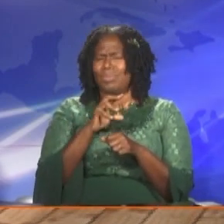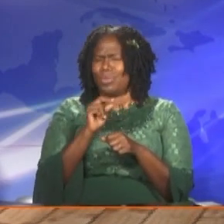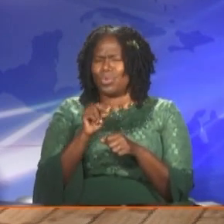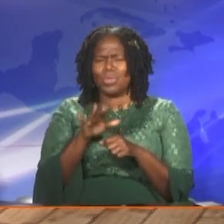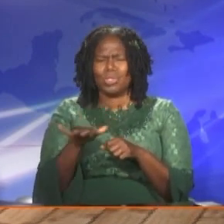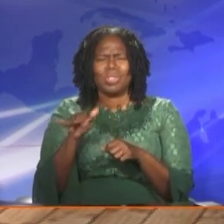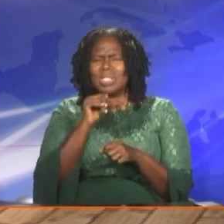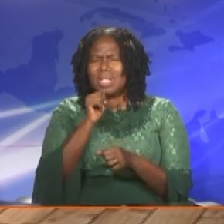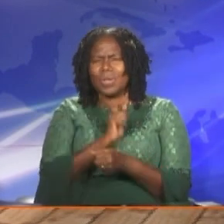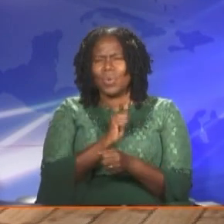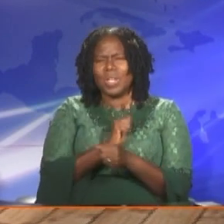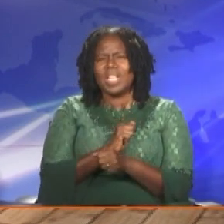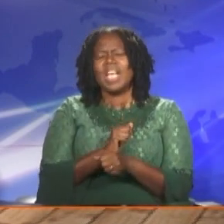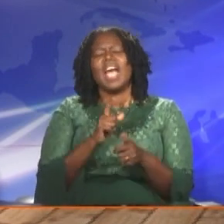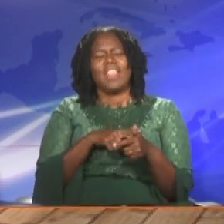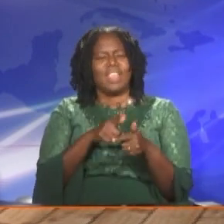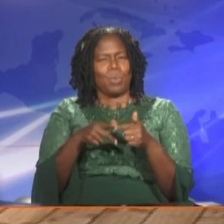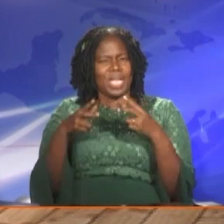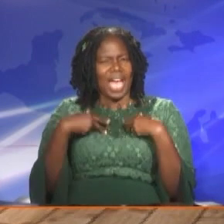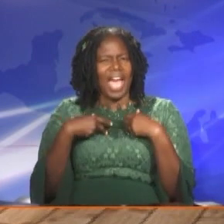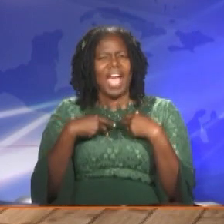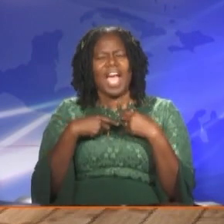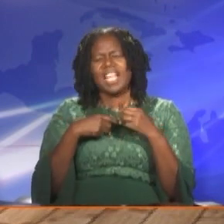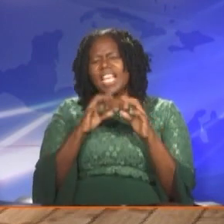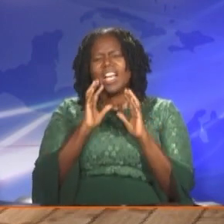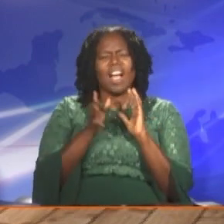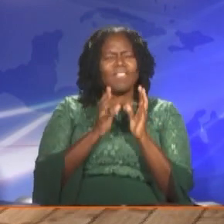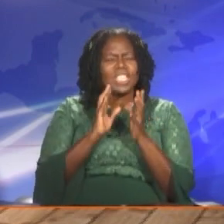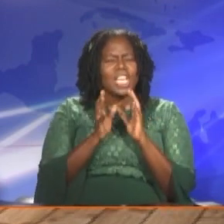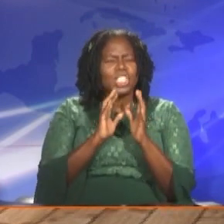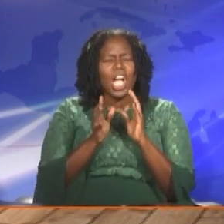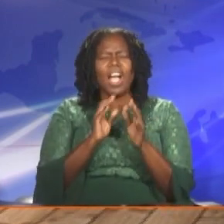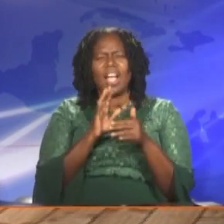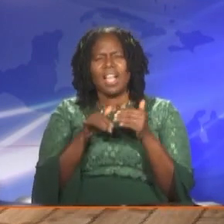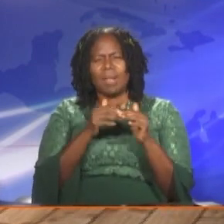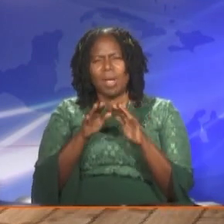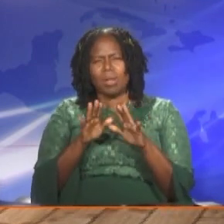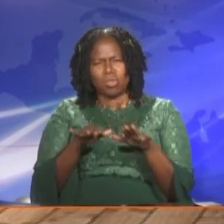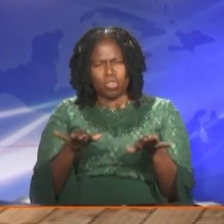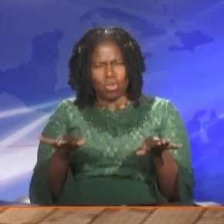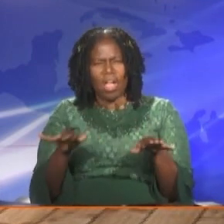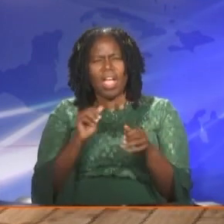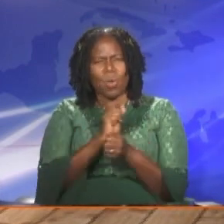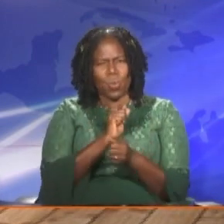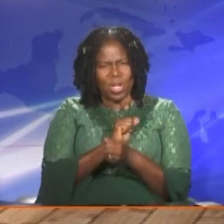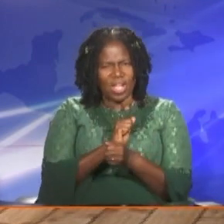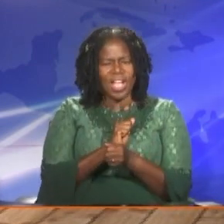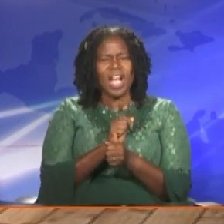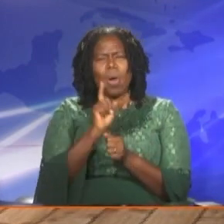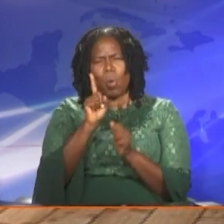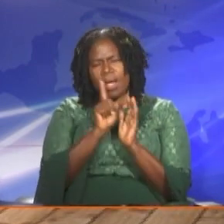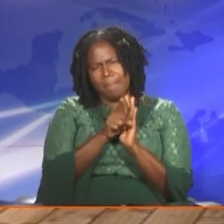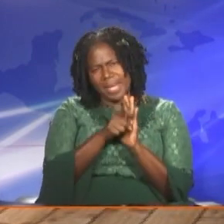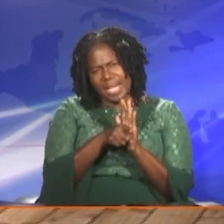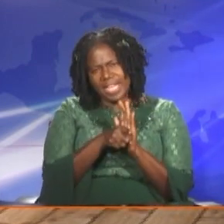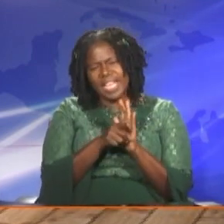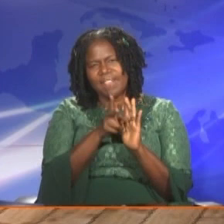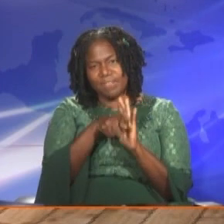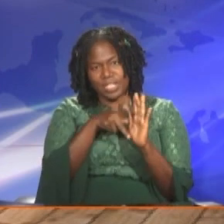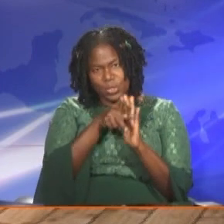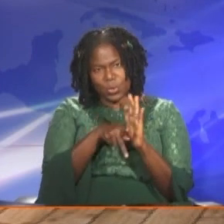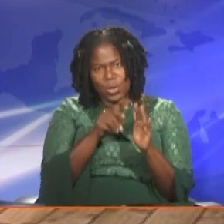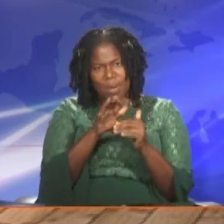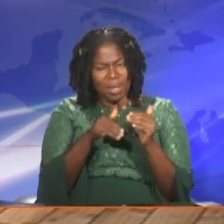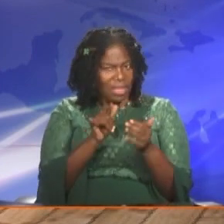a video monologue competition for children to get their views, a 1-minute video on what their views are on child labor and how we can